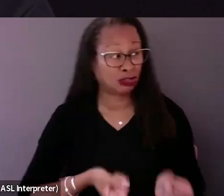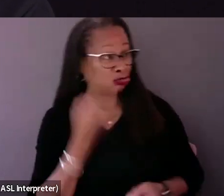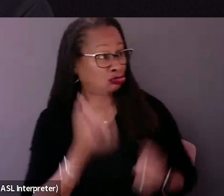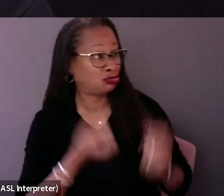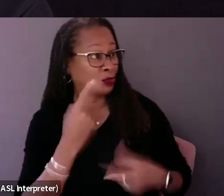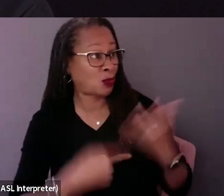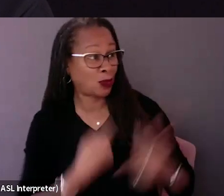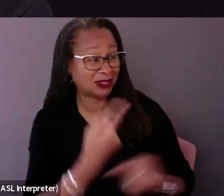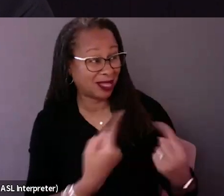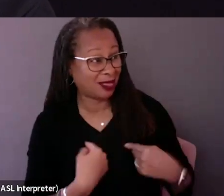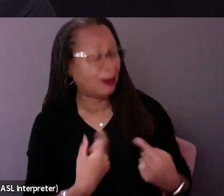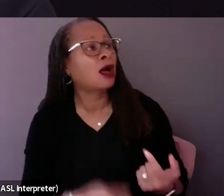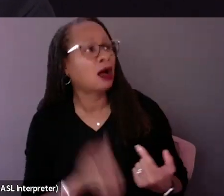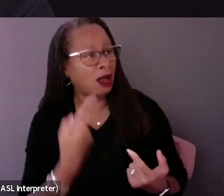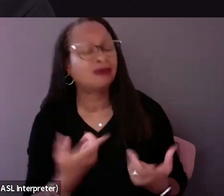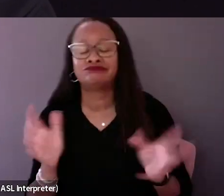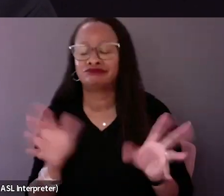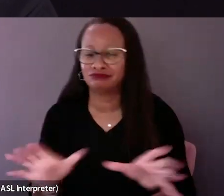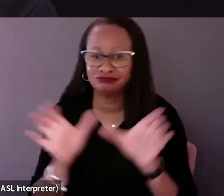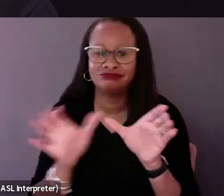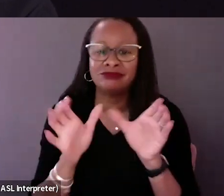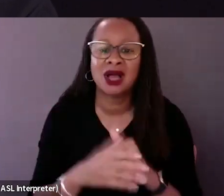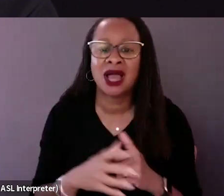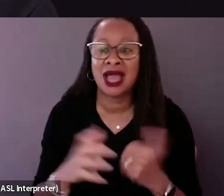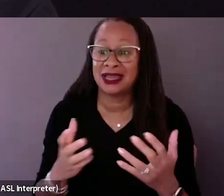out in the land, I think also helped him